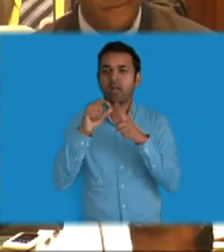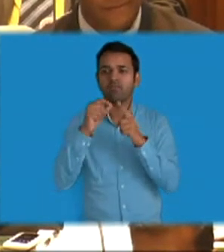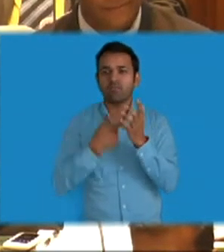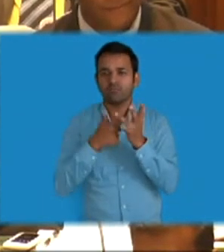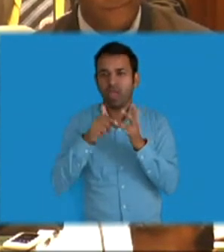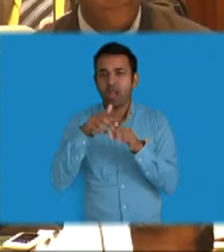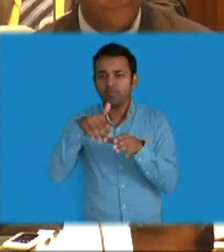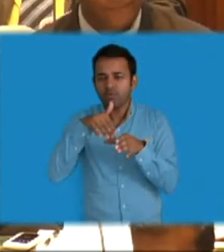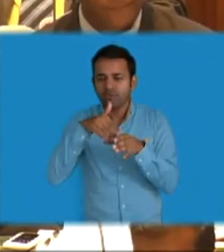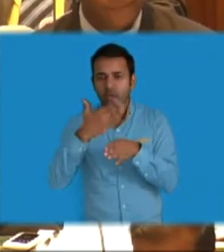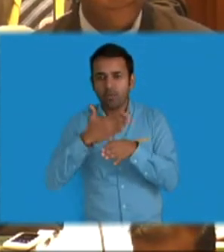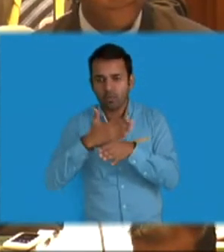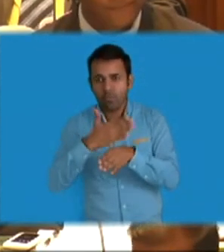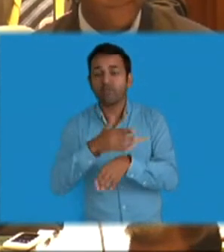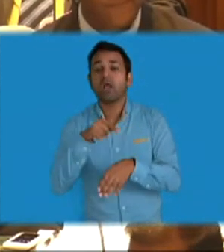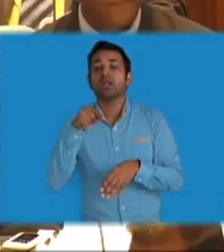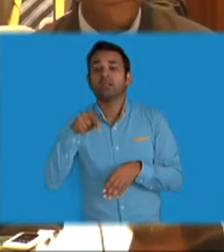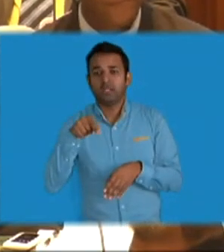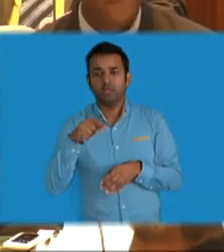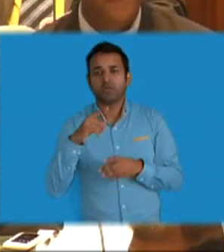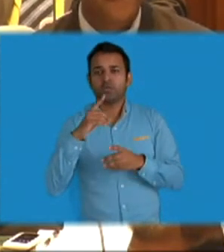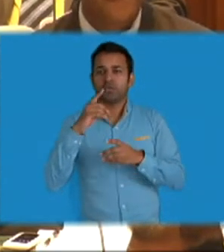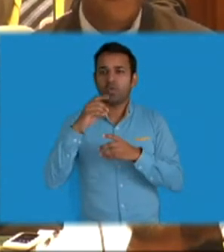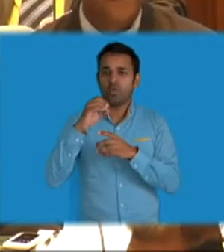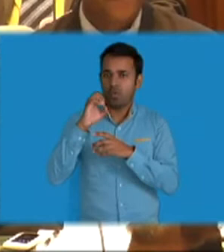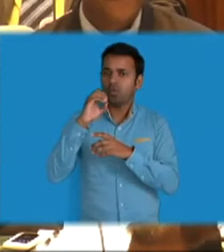very important. And